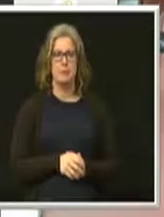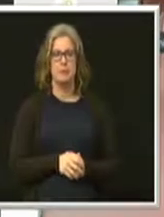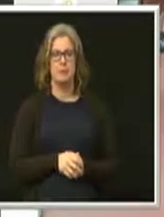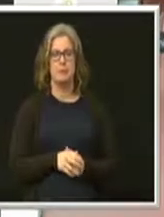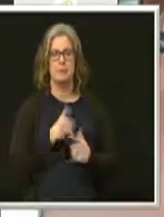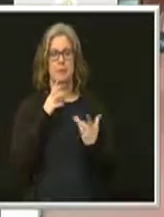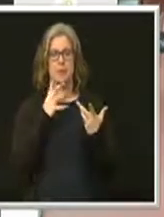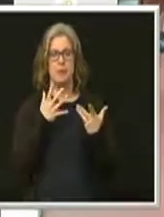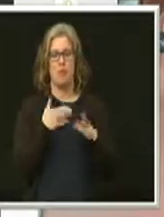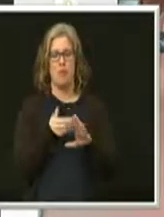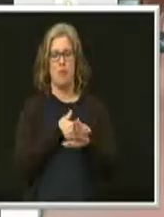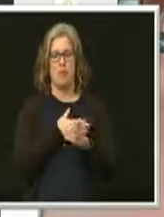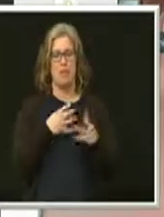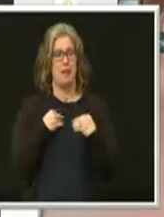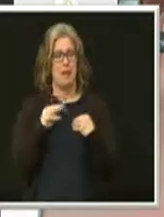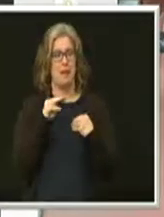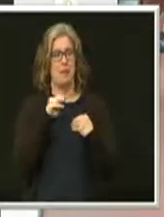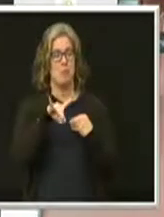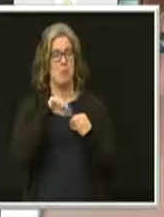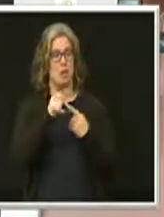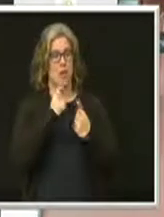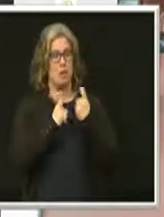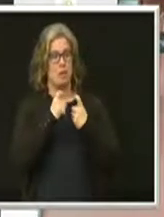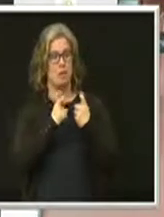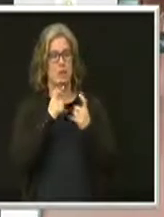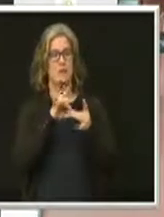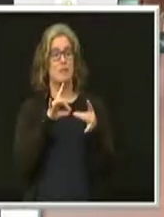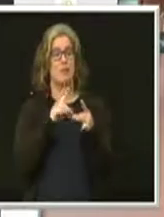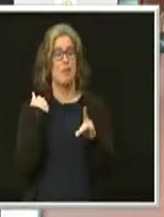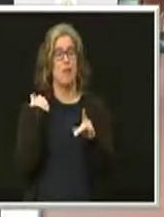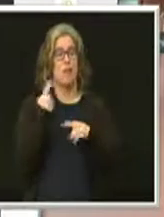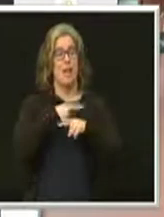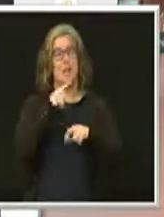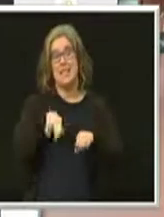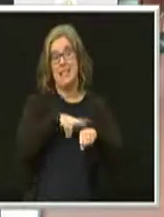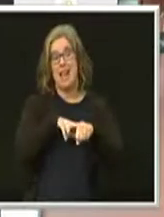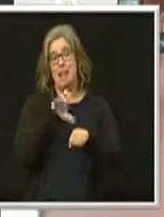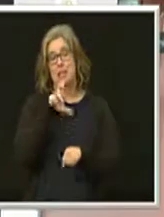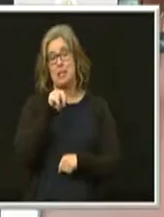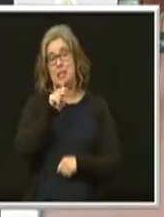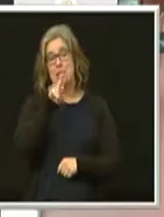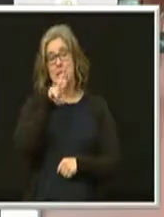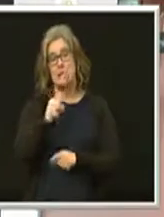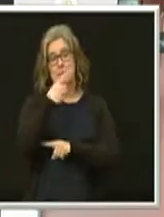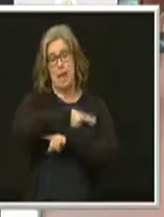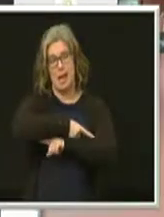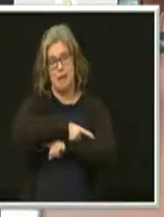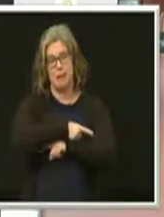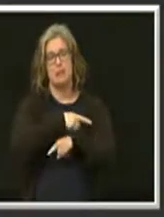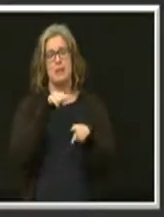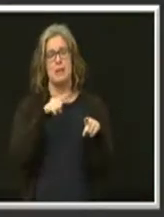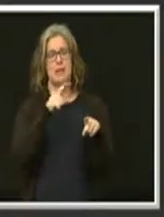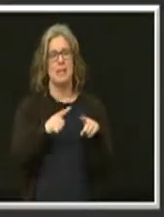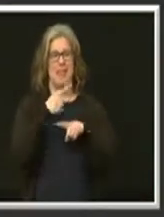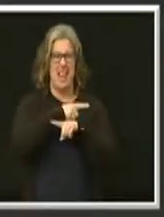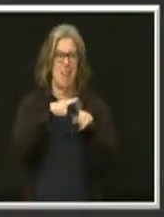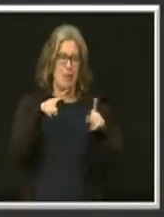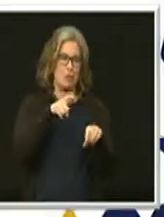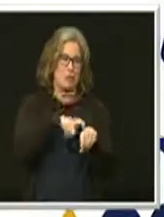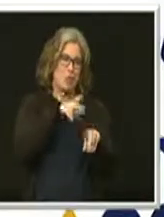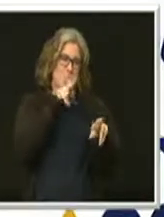this out before we take the media questions, as I said before, today is National Census Day. This is the day, but there's time